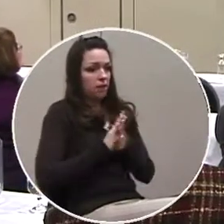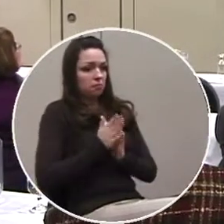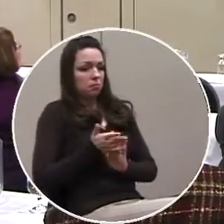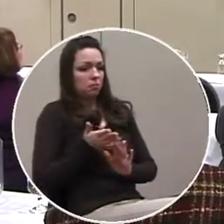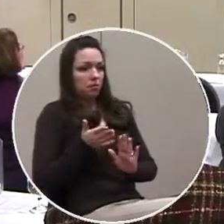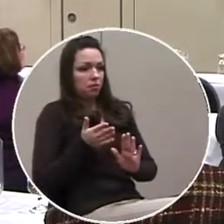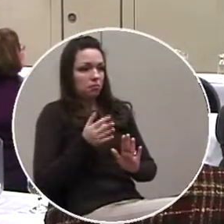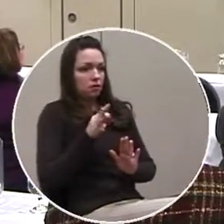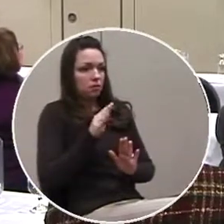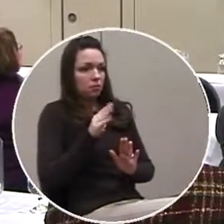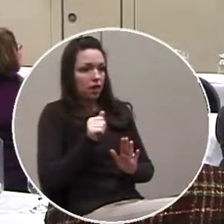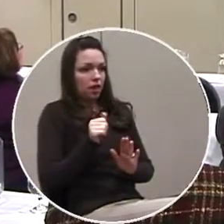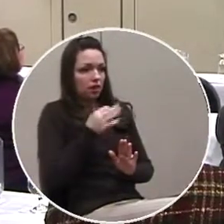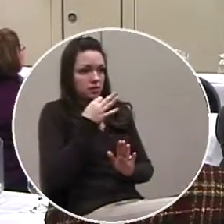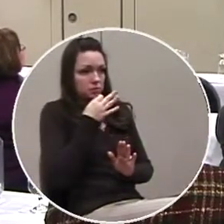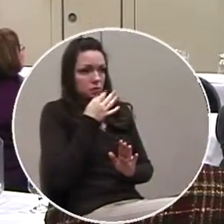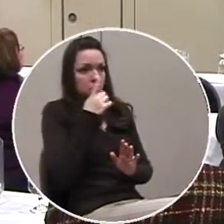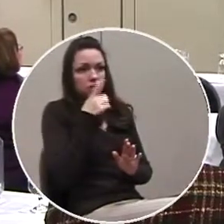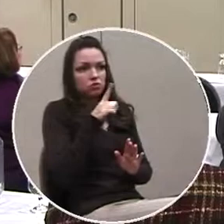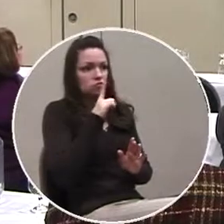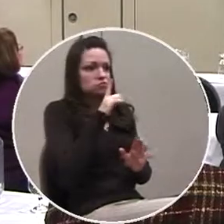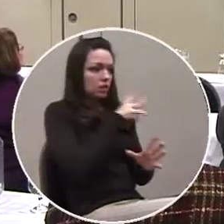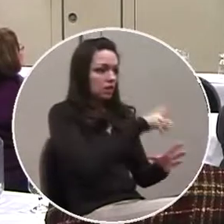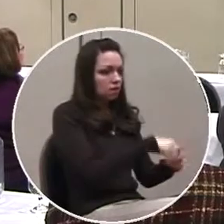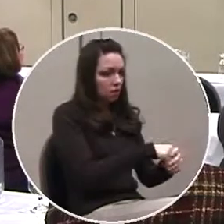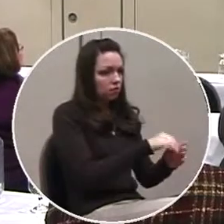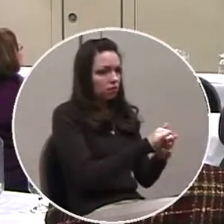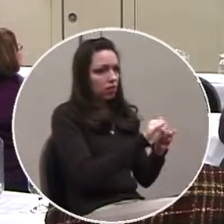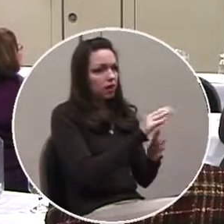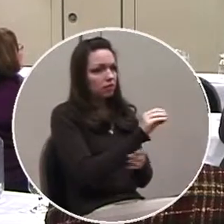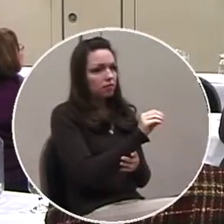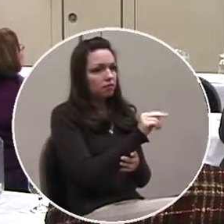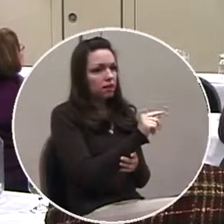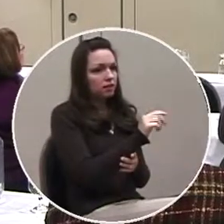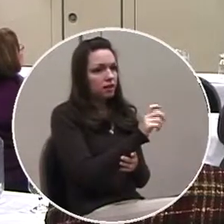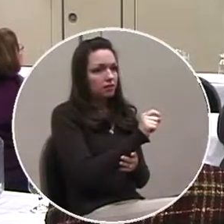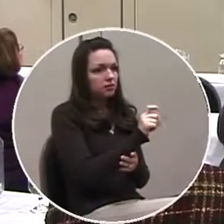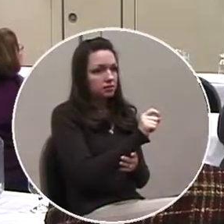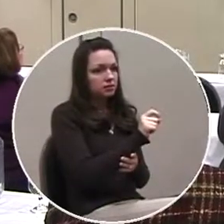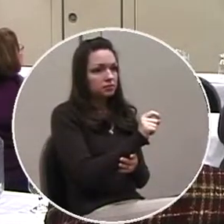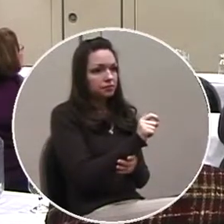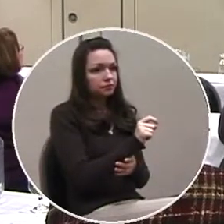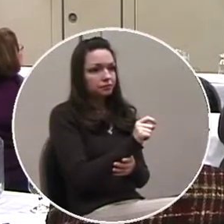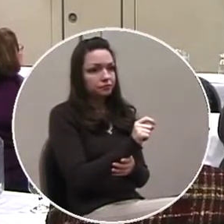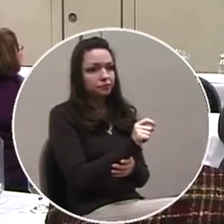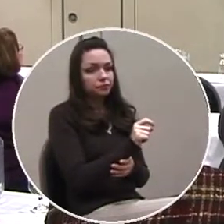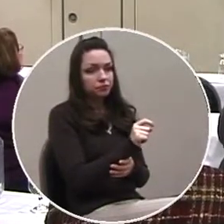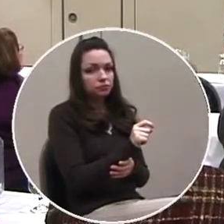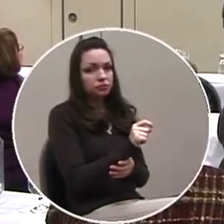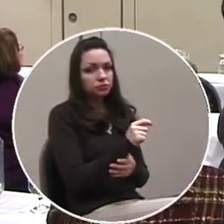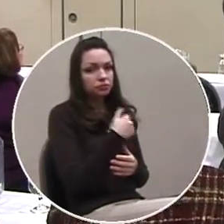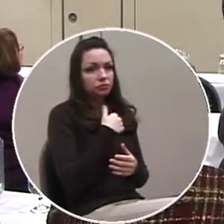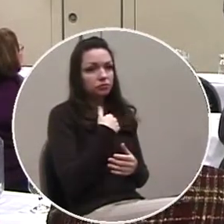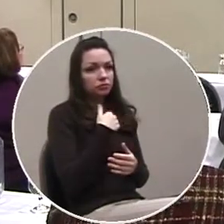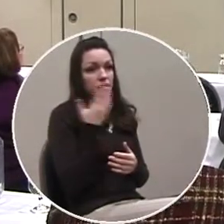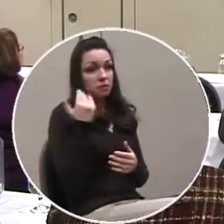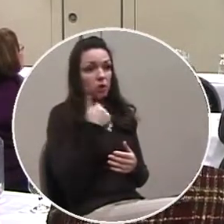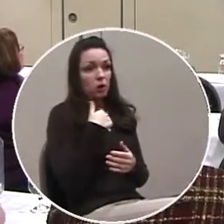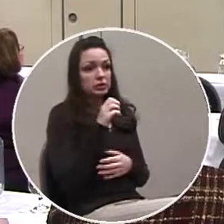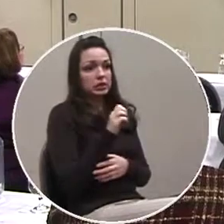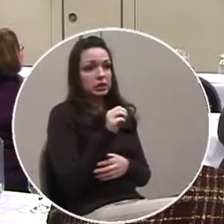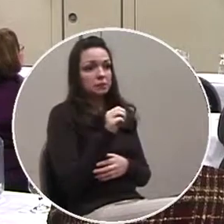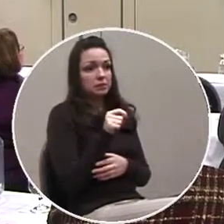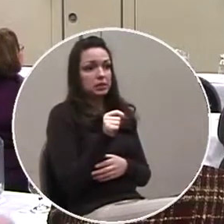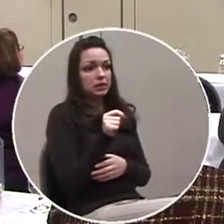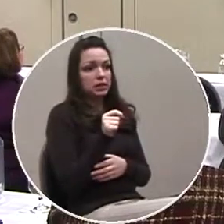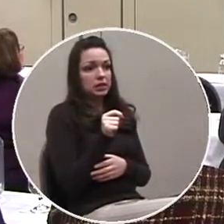expert because you're way inside the context. It's sort of like I was an EMT, emergency medical